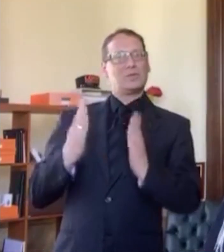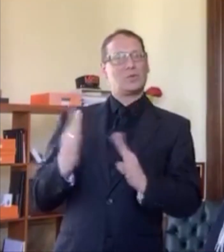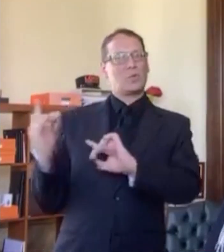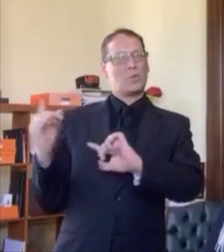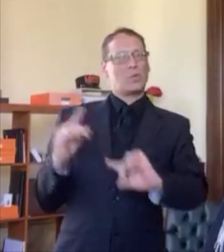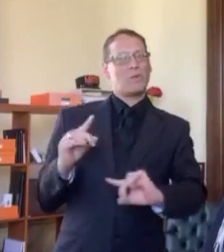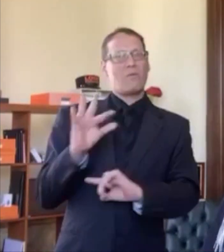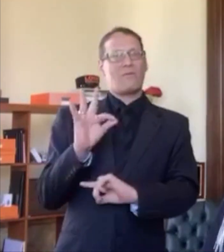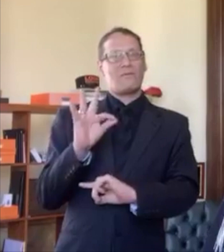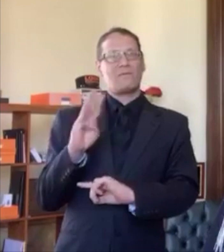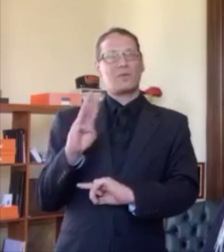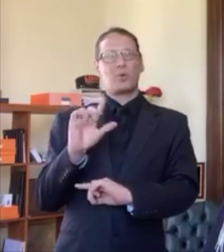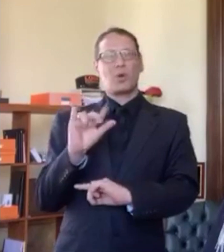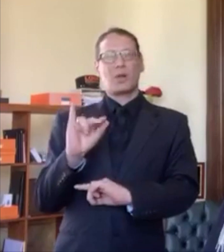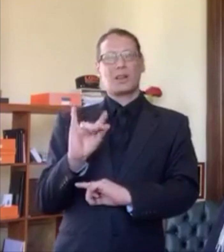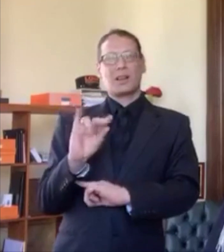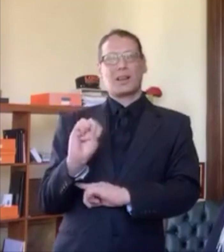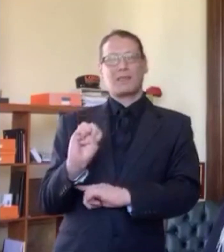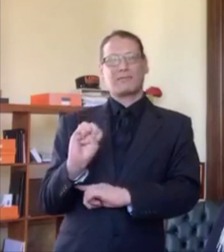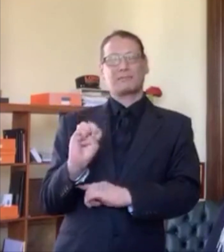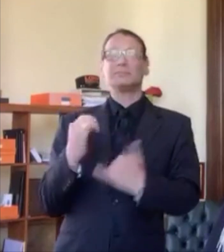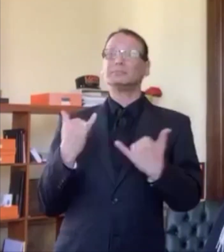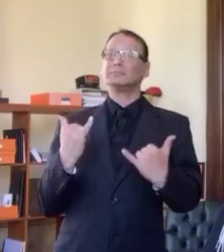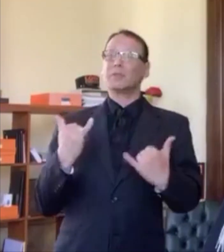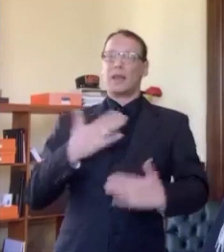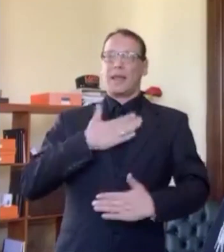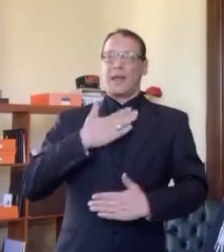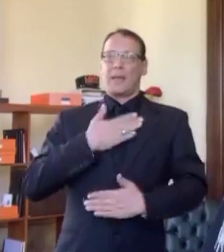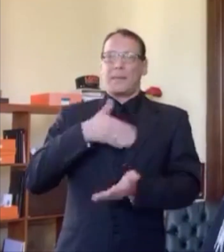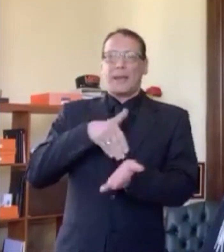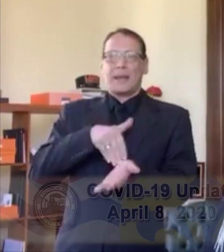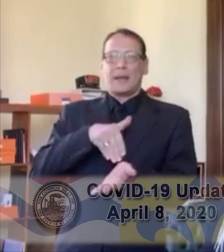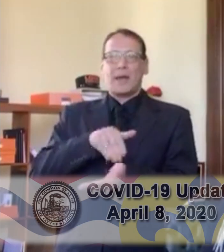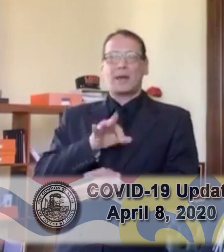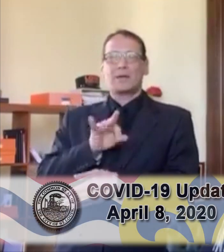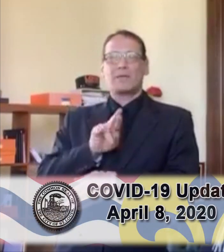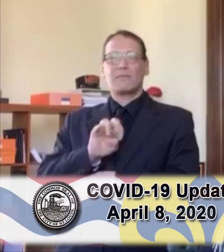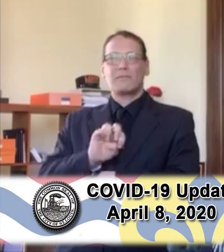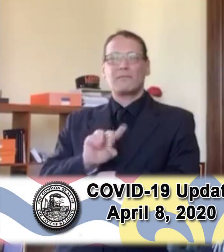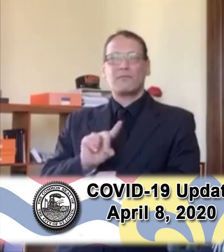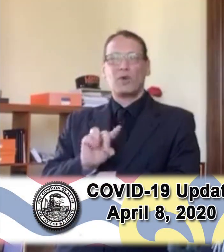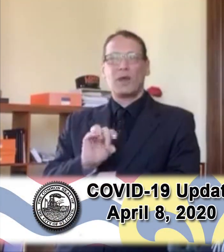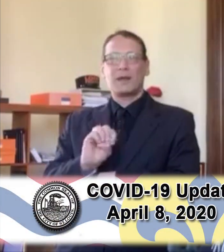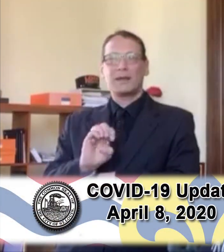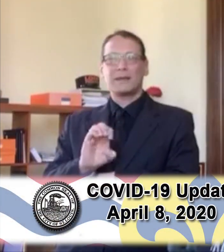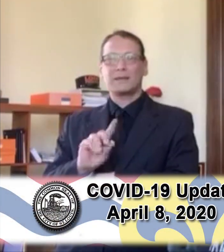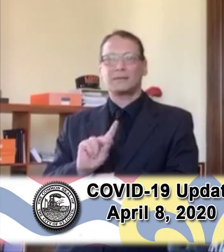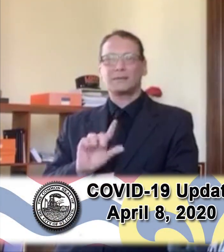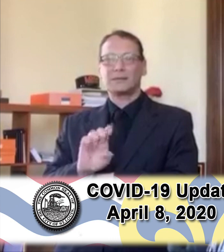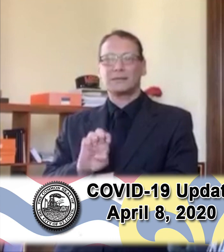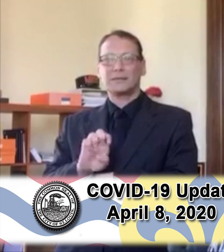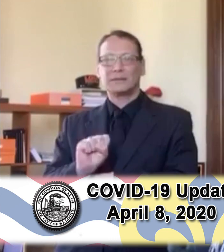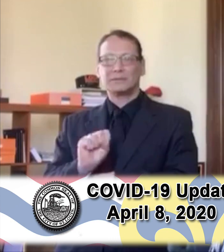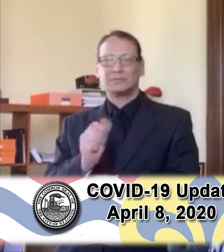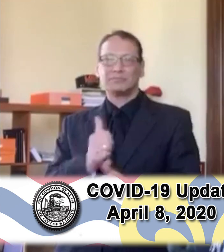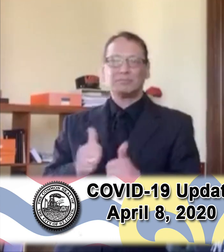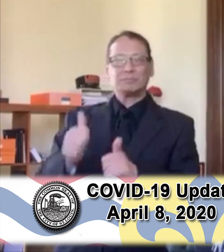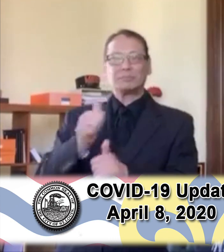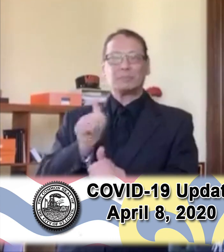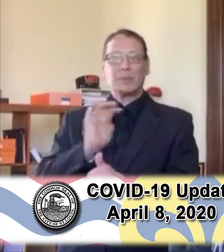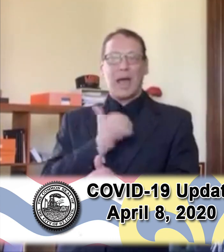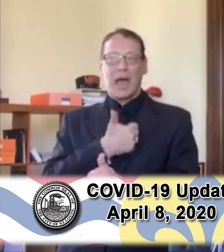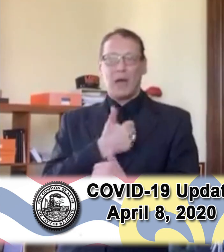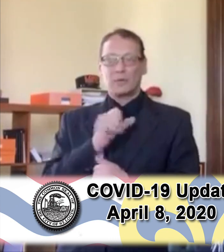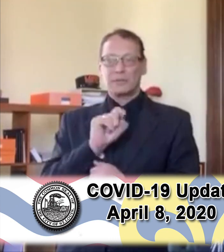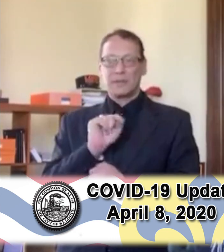Live post. And today we're very pleased to have Dr. Fred Eccles here. Dr. Eccles is the head of our health department here